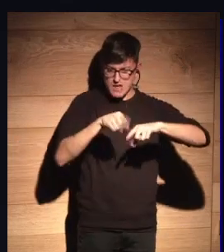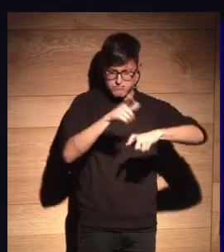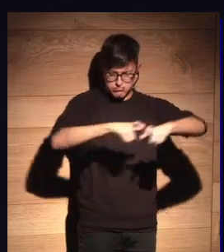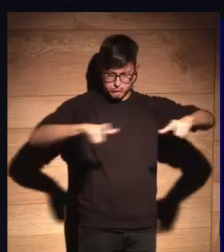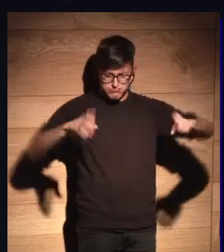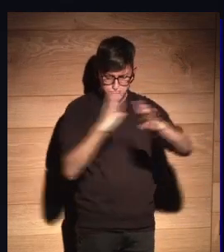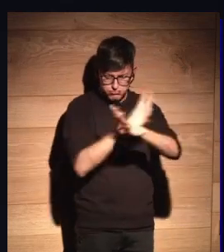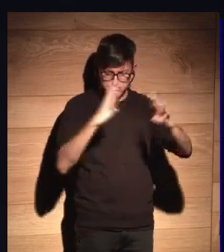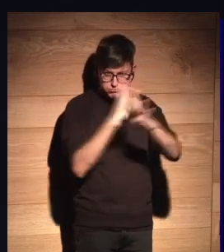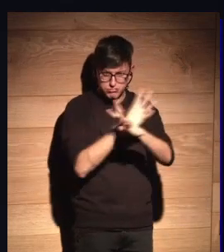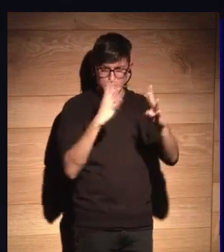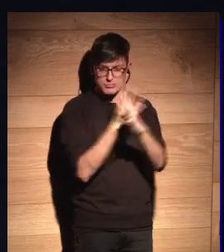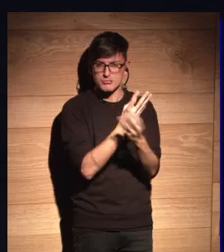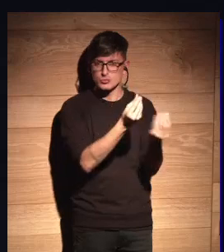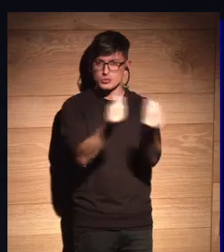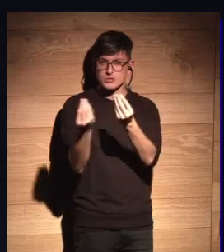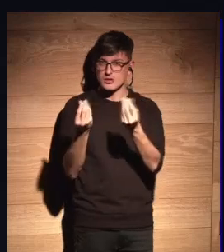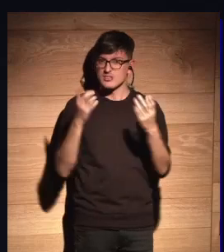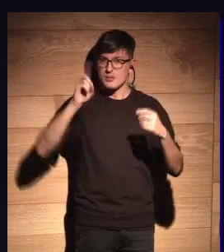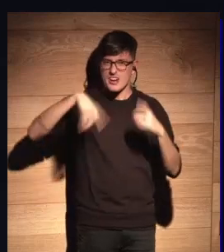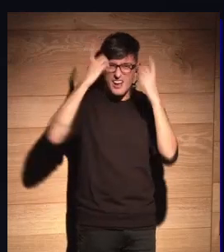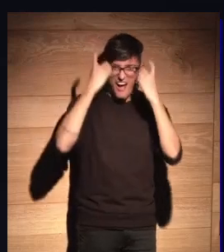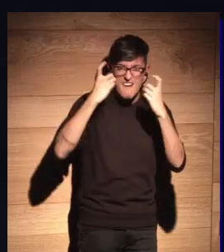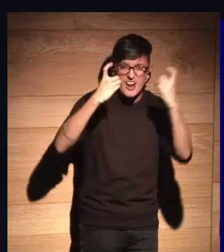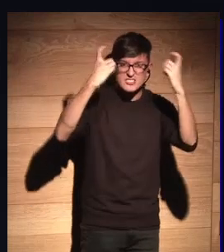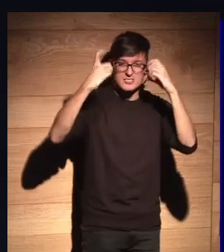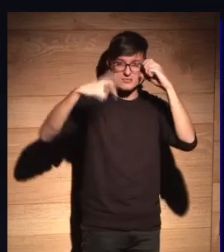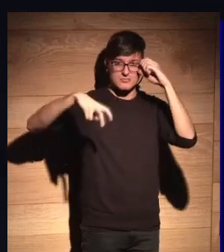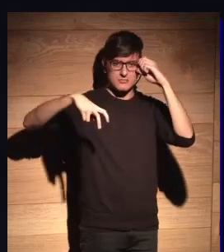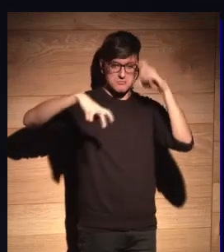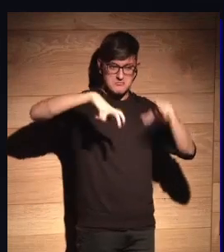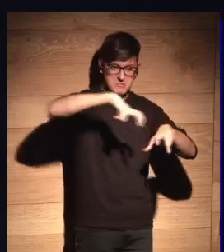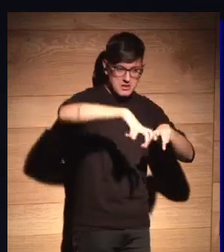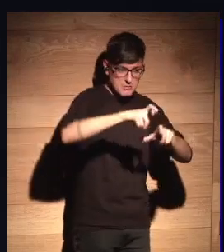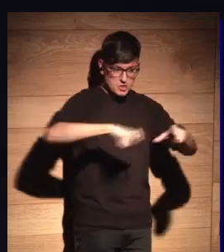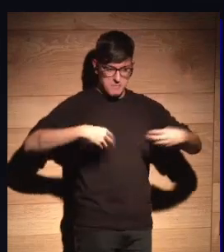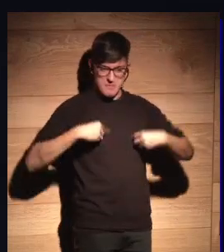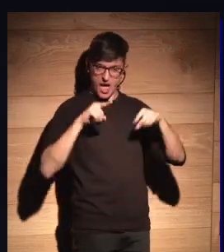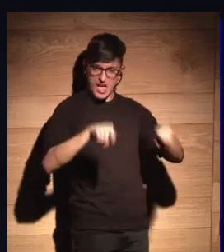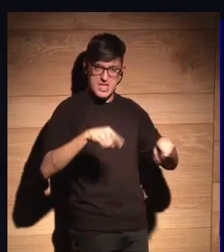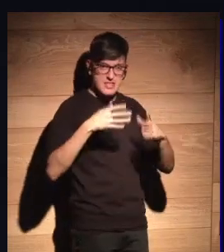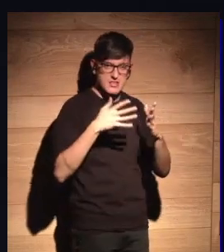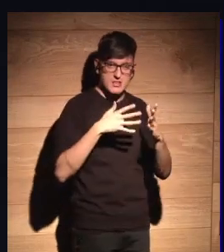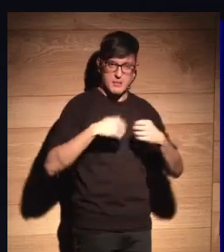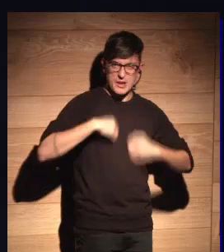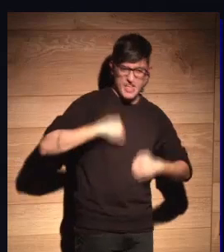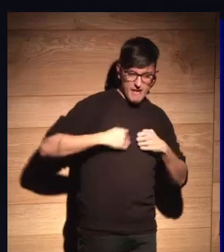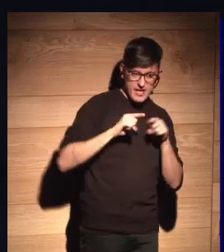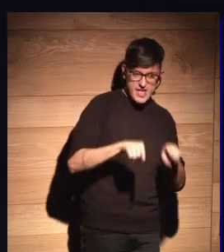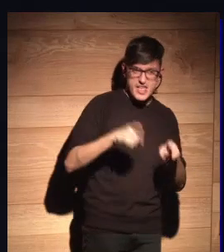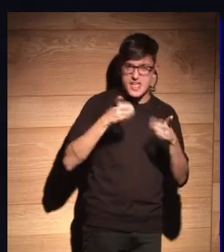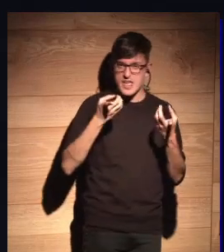cows and chickens and goats, and people living there and washing and sleeping and everything. It was like a little